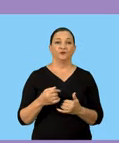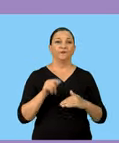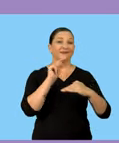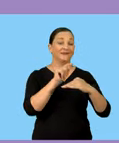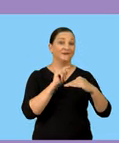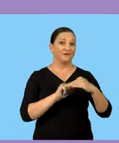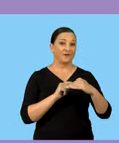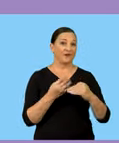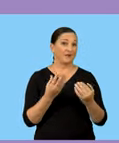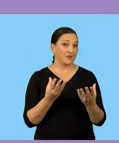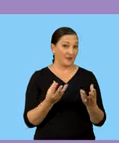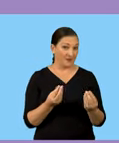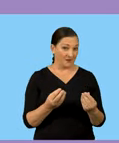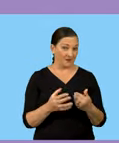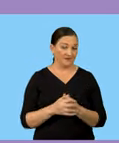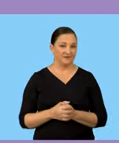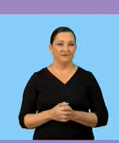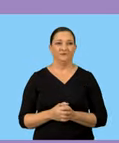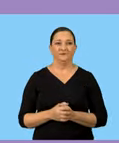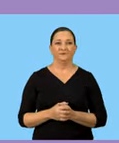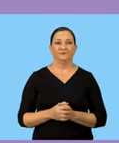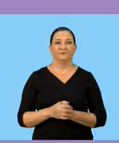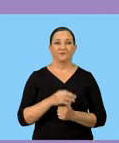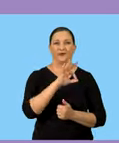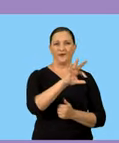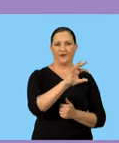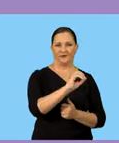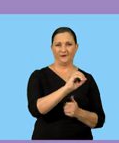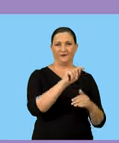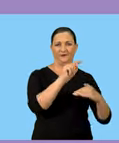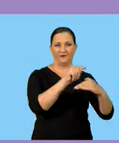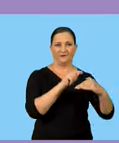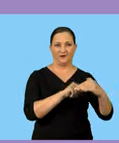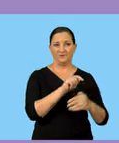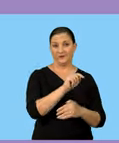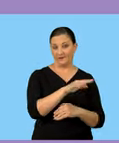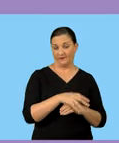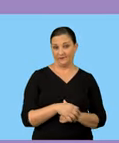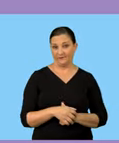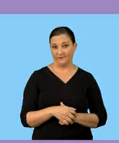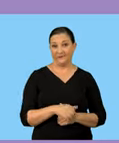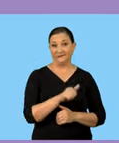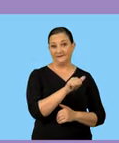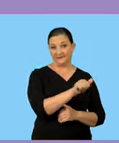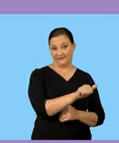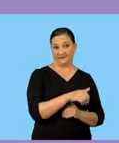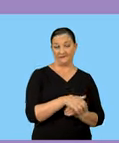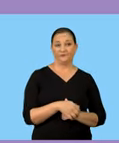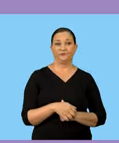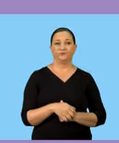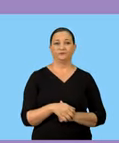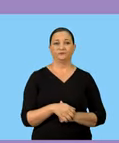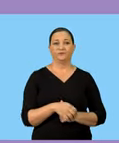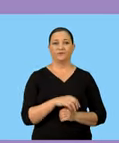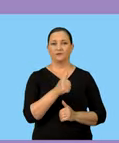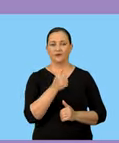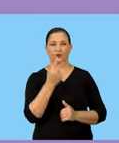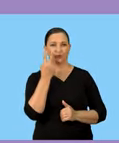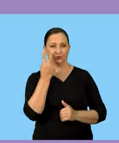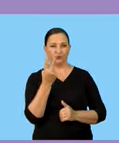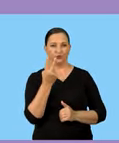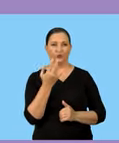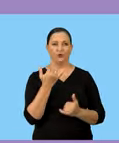Now, divide the numbers, then apply exponent laws with the variables. So that is going to be 30 divided by 5,